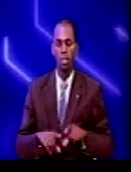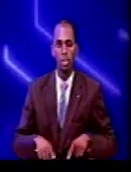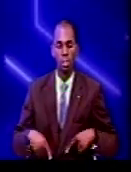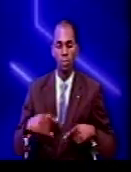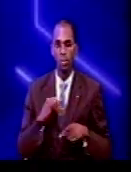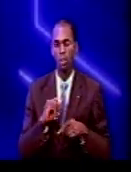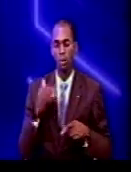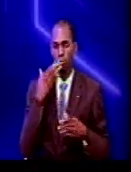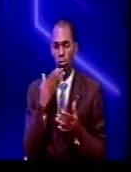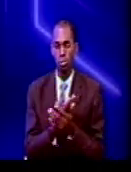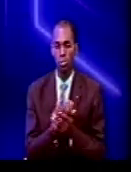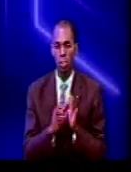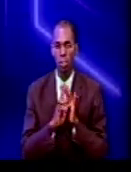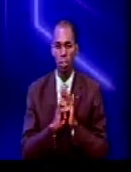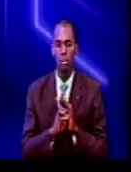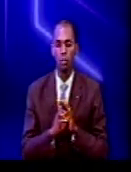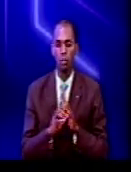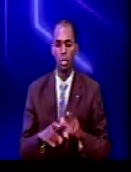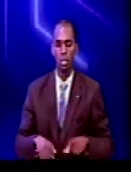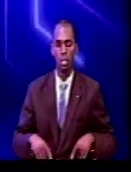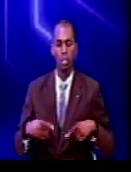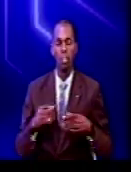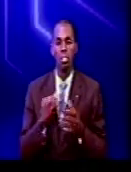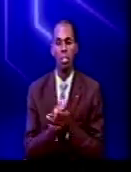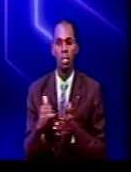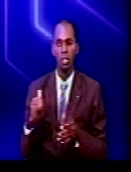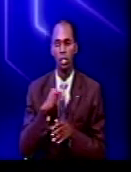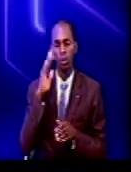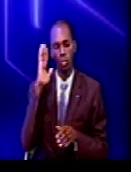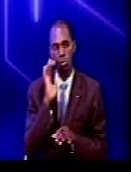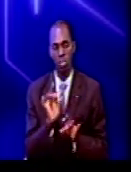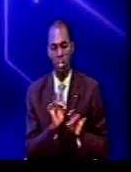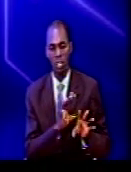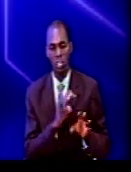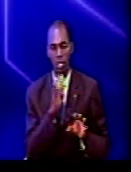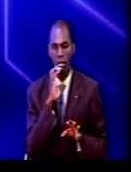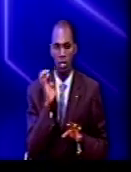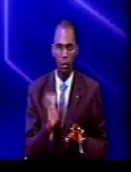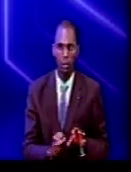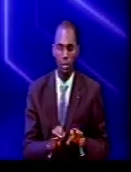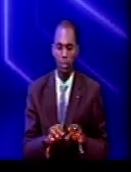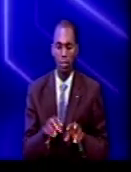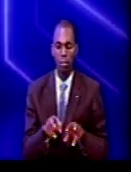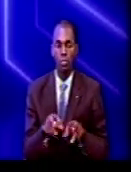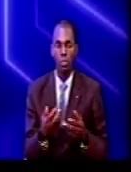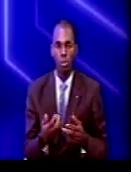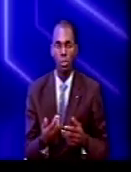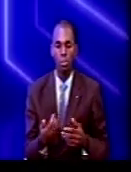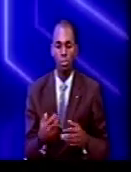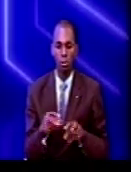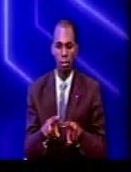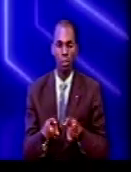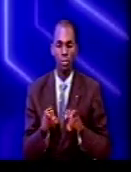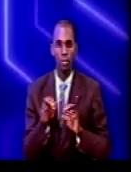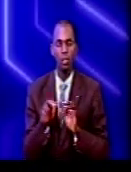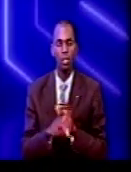living just life, leading exemplary life, that they will shun